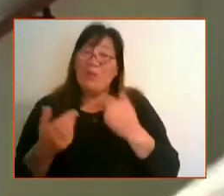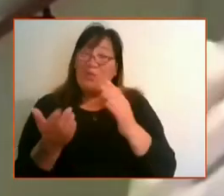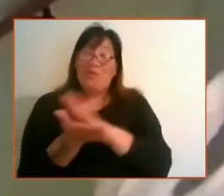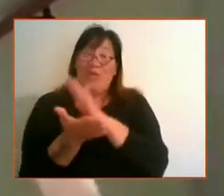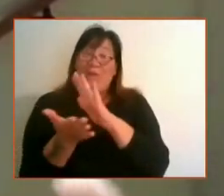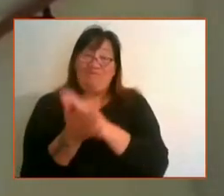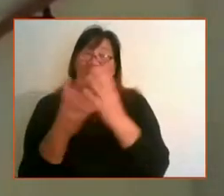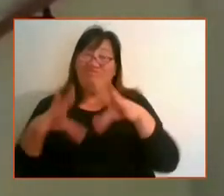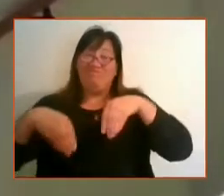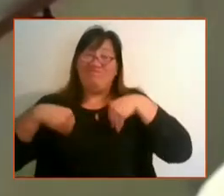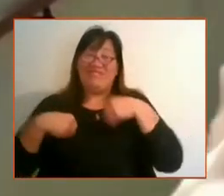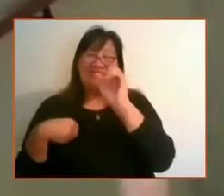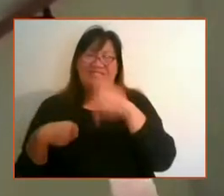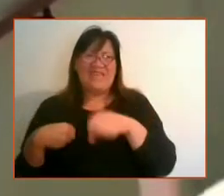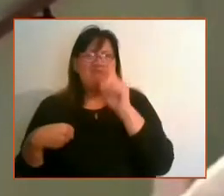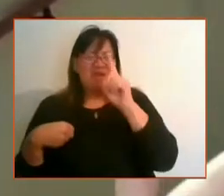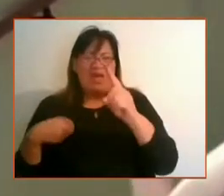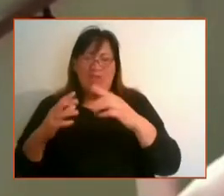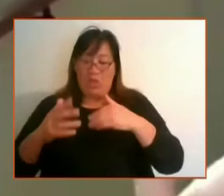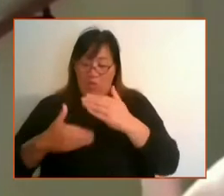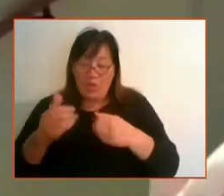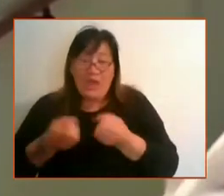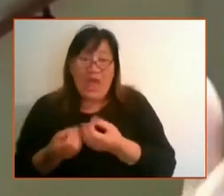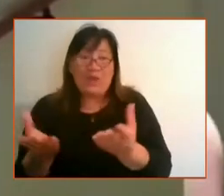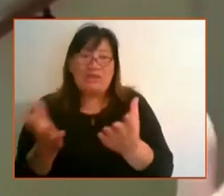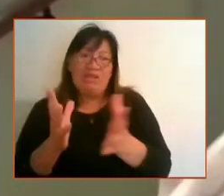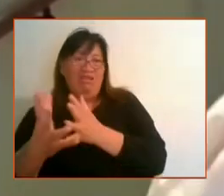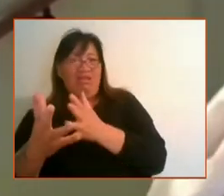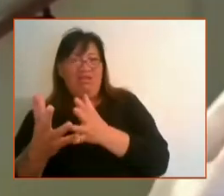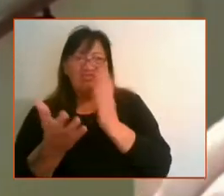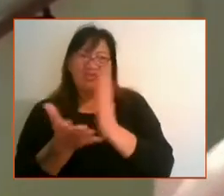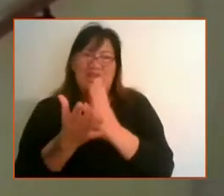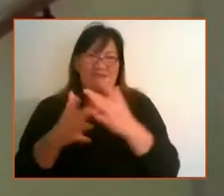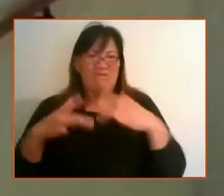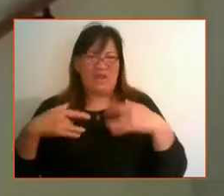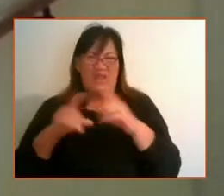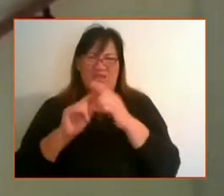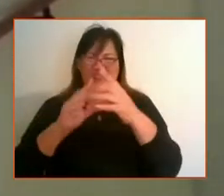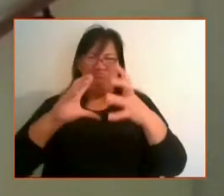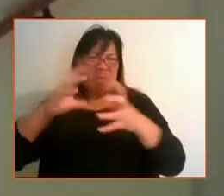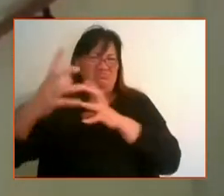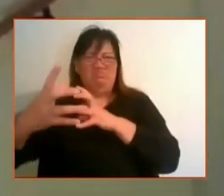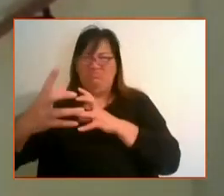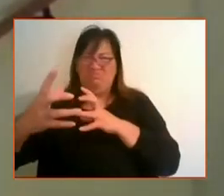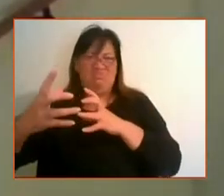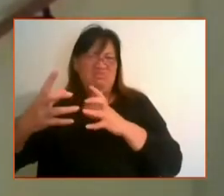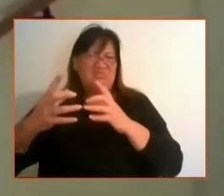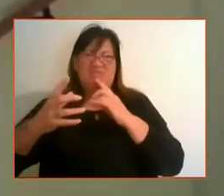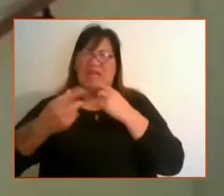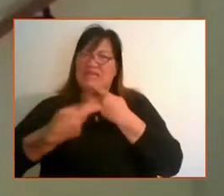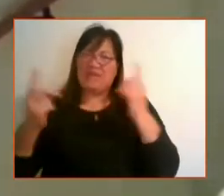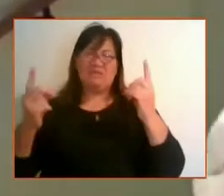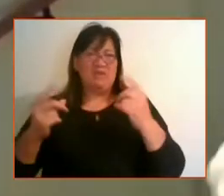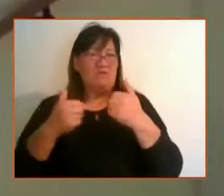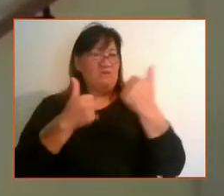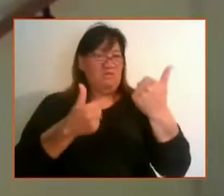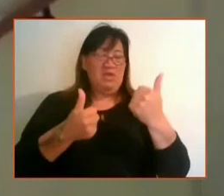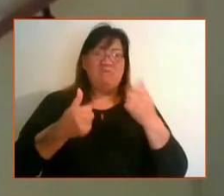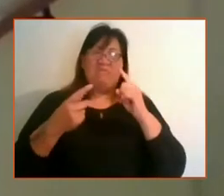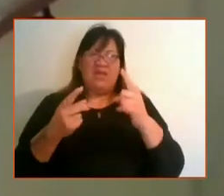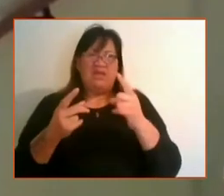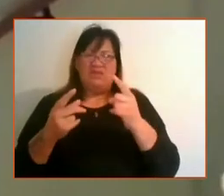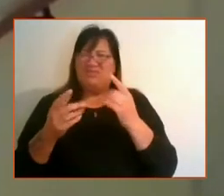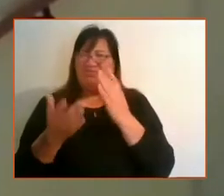but rolled out unruly. In fact, one commentator called it a botched process, the announcement a botched process, given its revelations came really